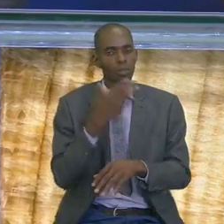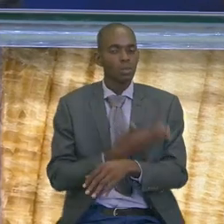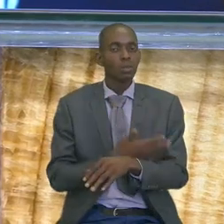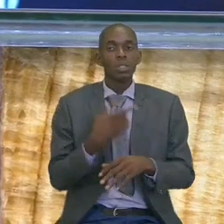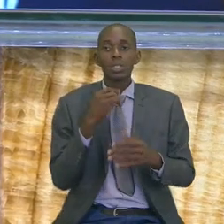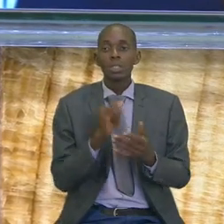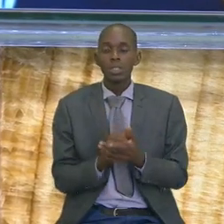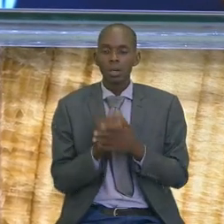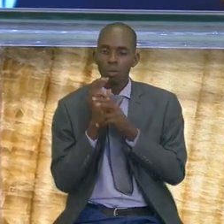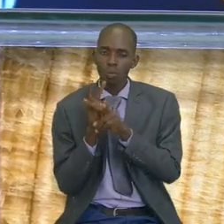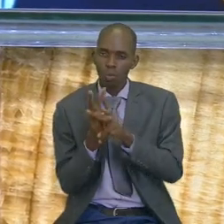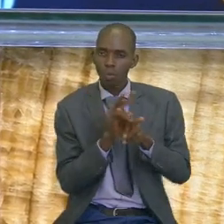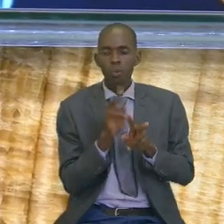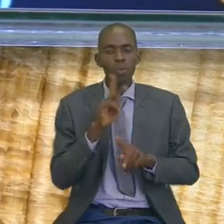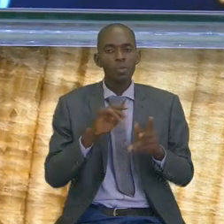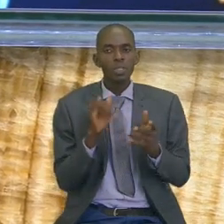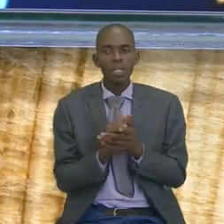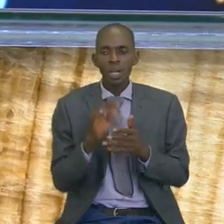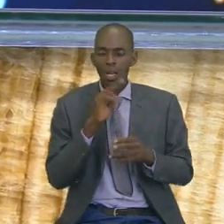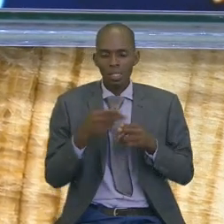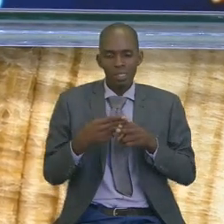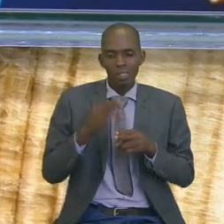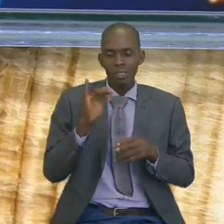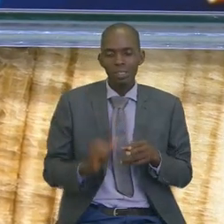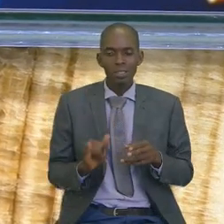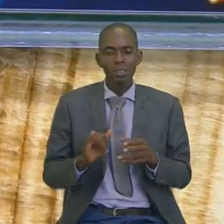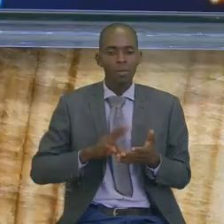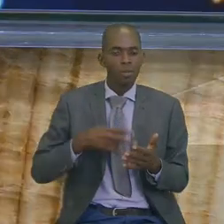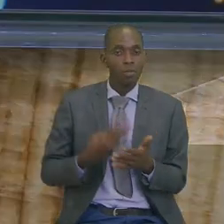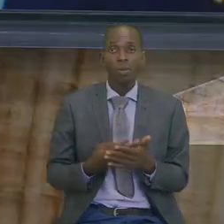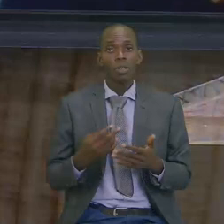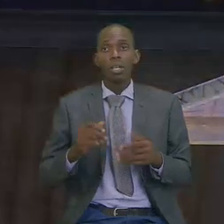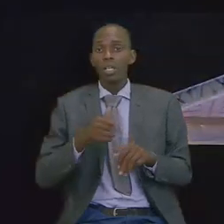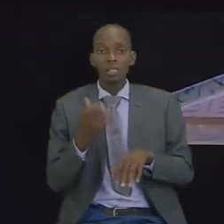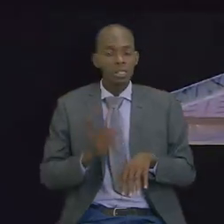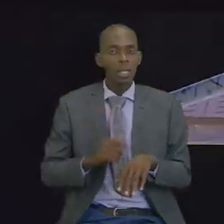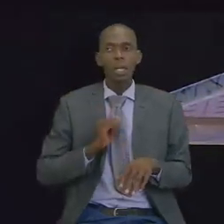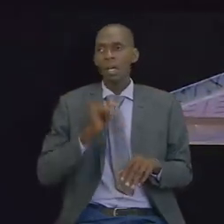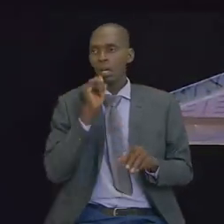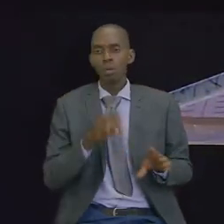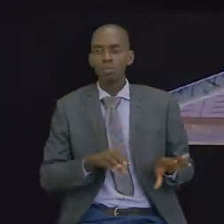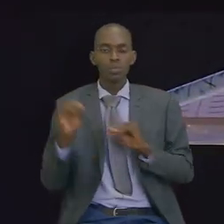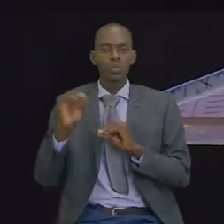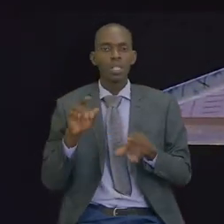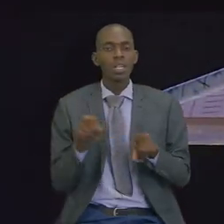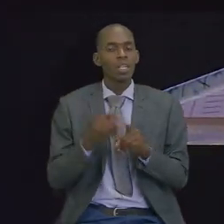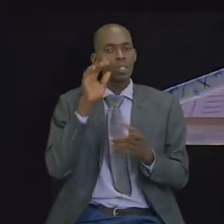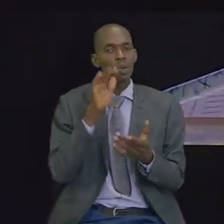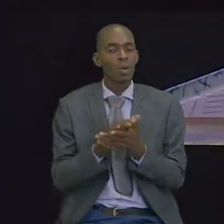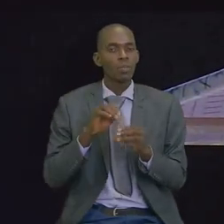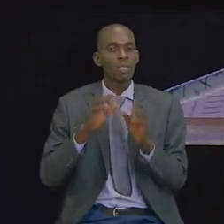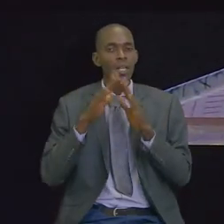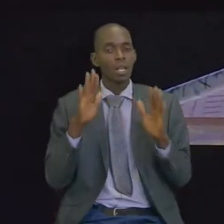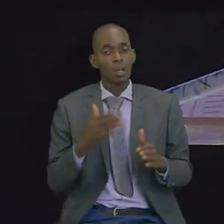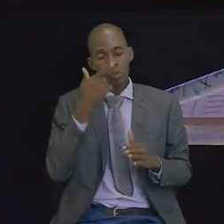people at every time something happens that they don't like, I'm going like a wife in the house. House, you know, things are difficult,